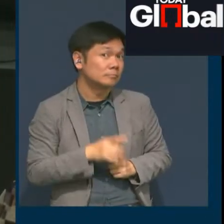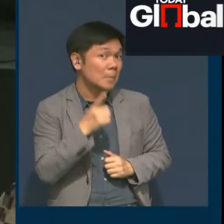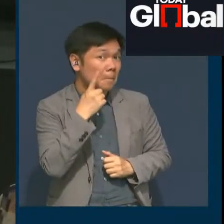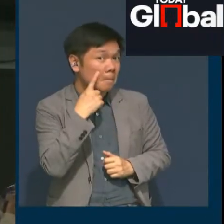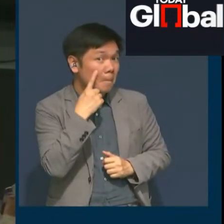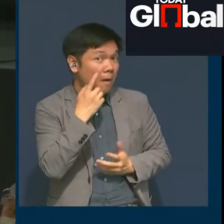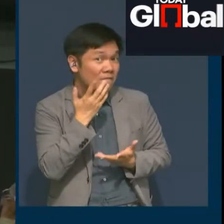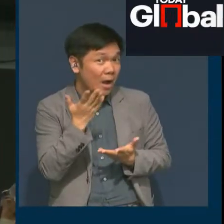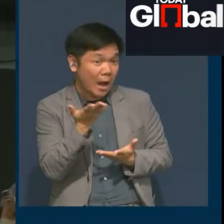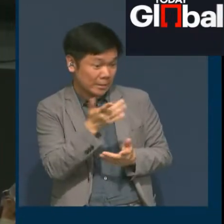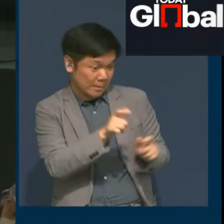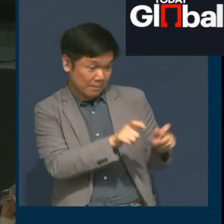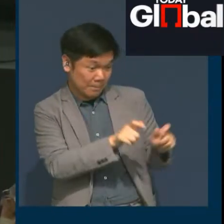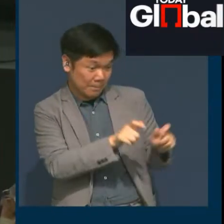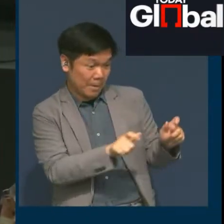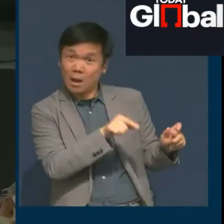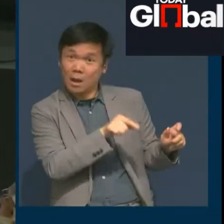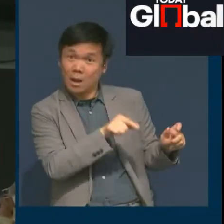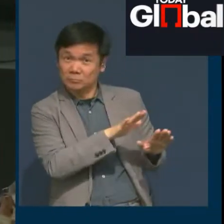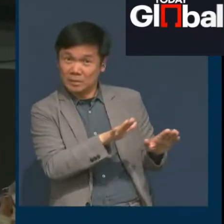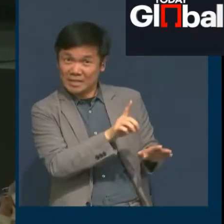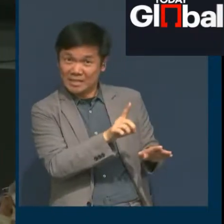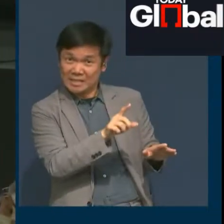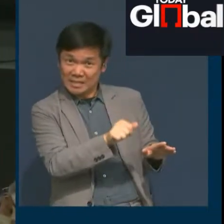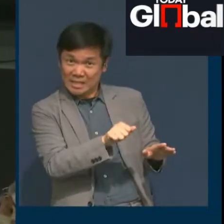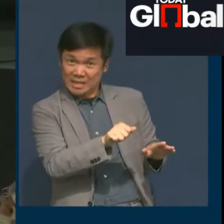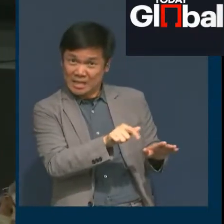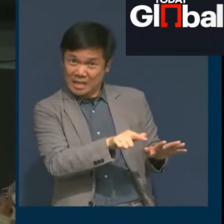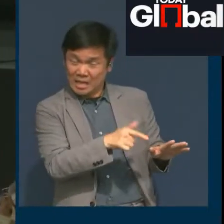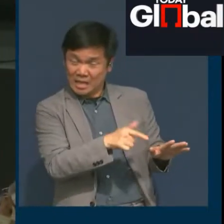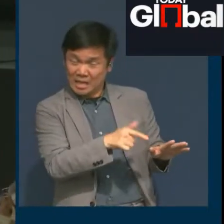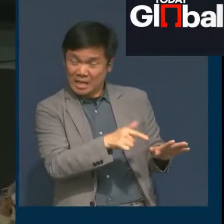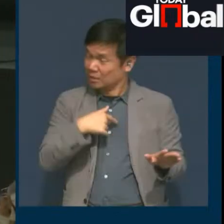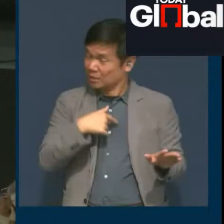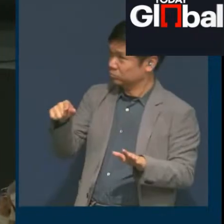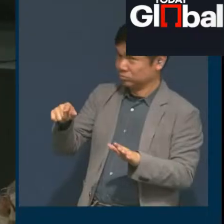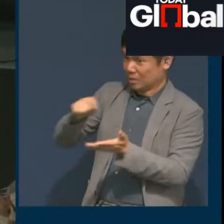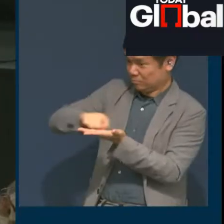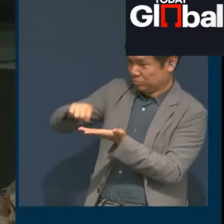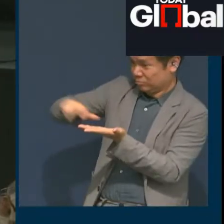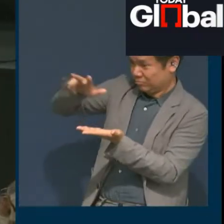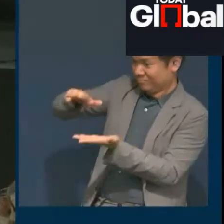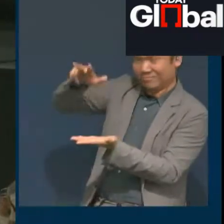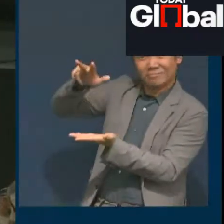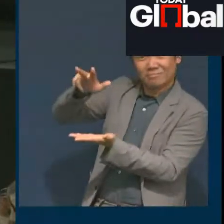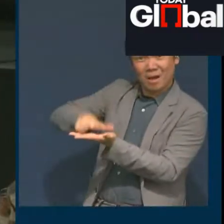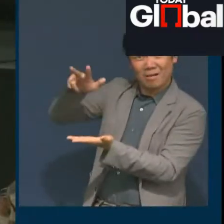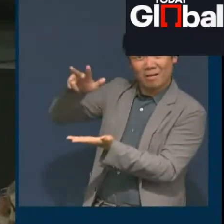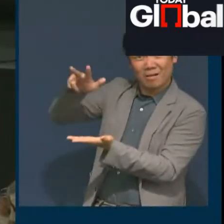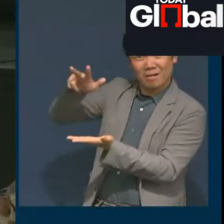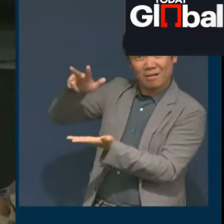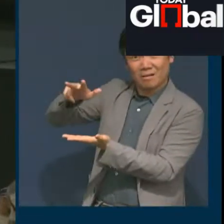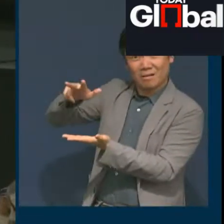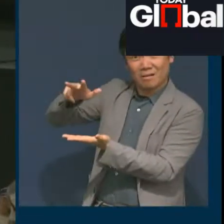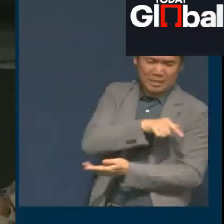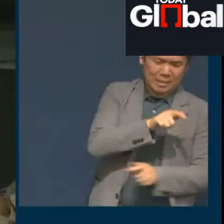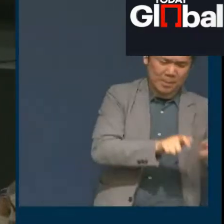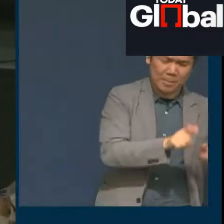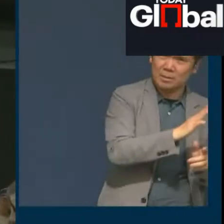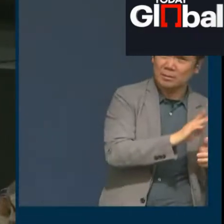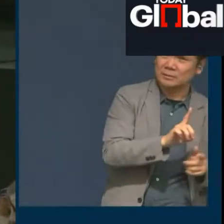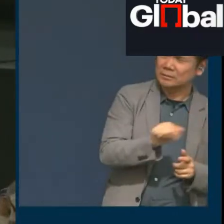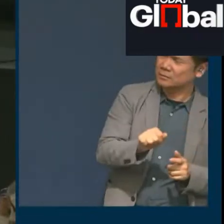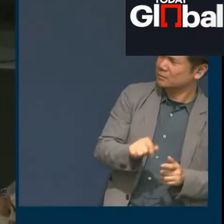from the law when they're published in the official journal. And we know that some individuals